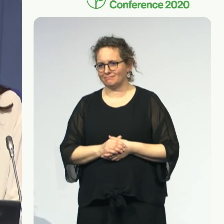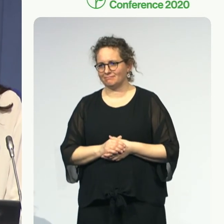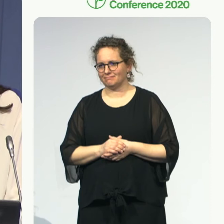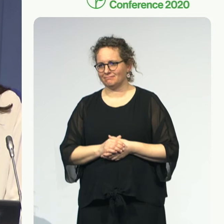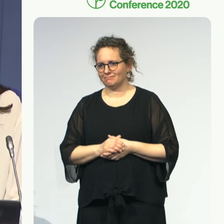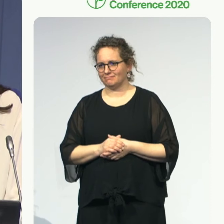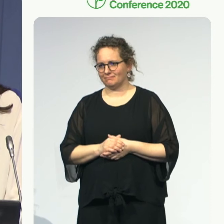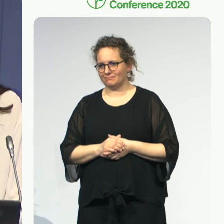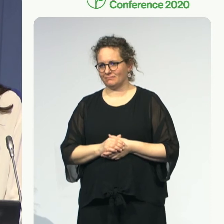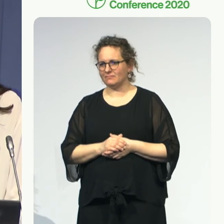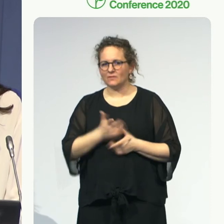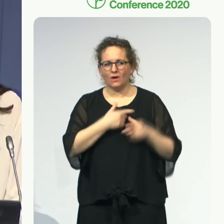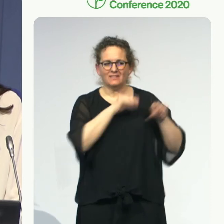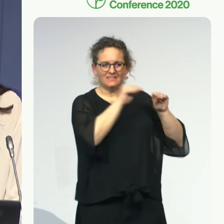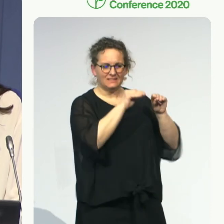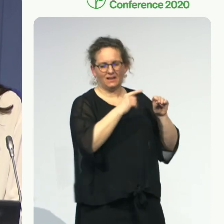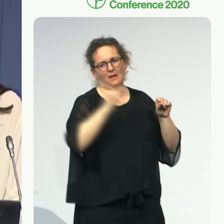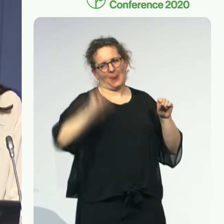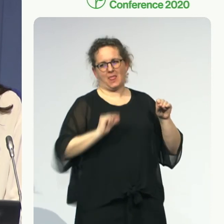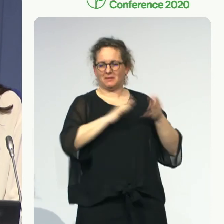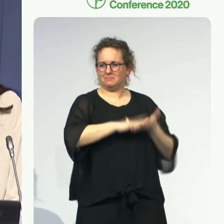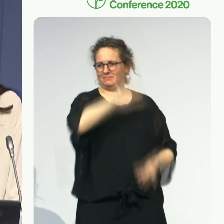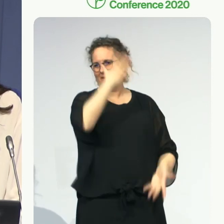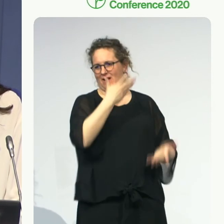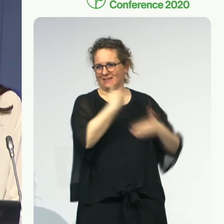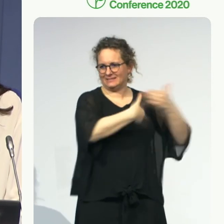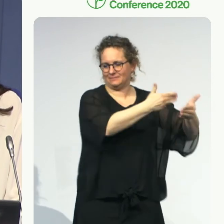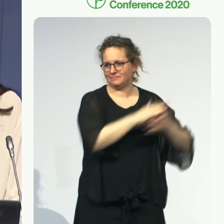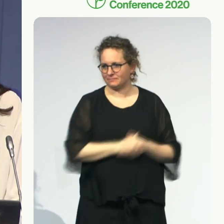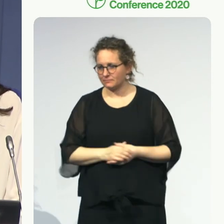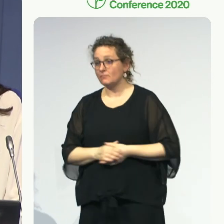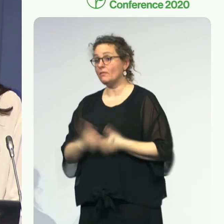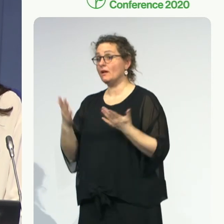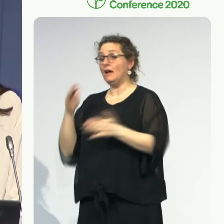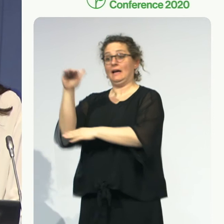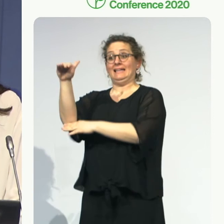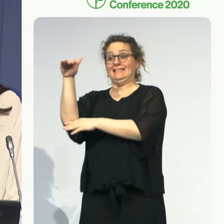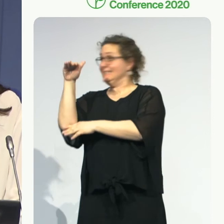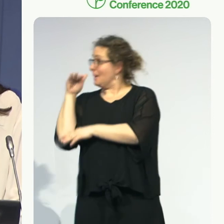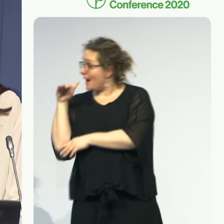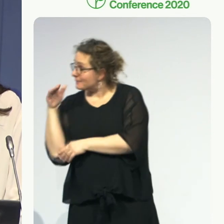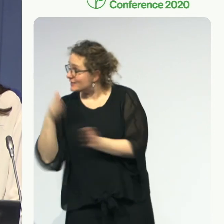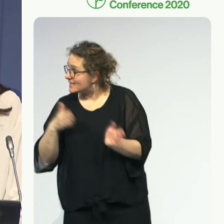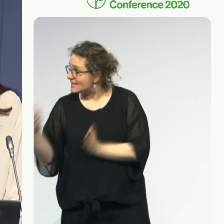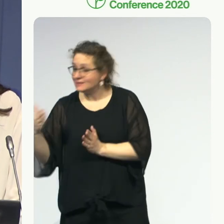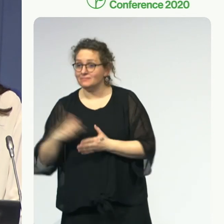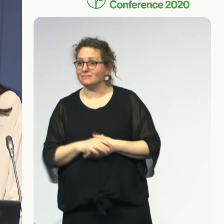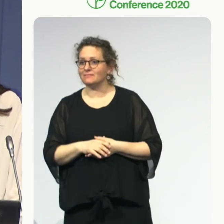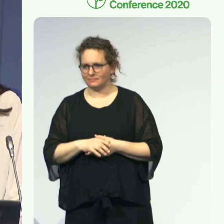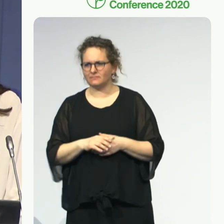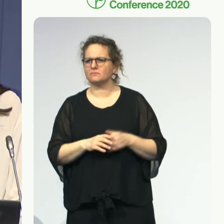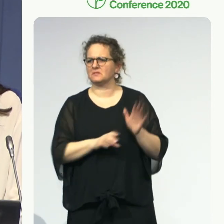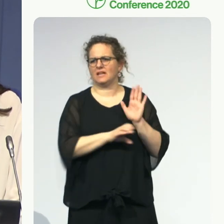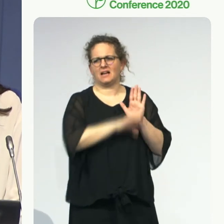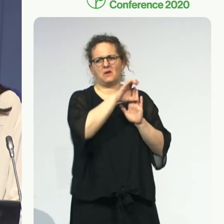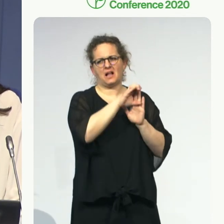Okay, I will answer that again from Zimbabwe's perspective. The curriculum is the same. And